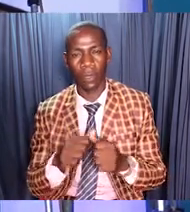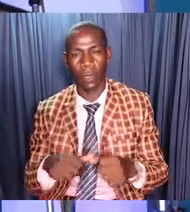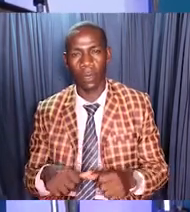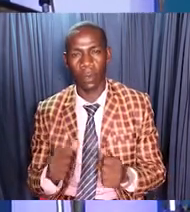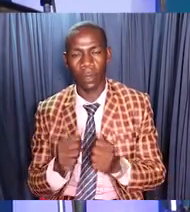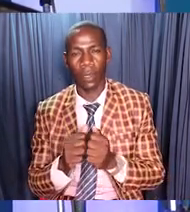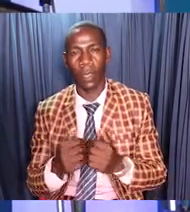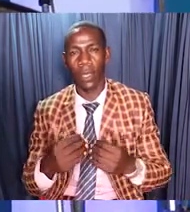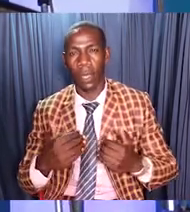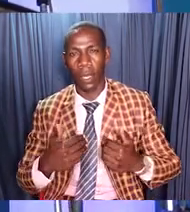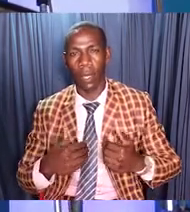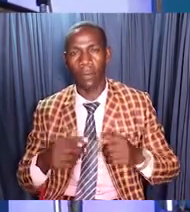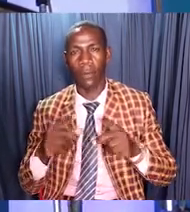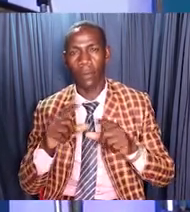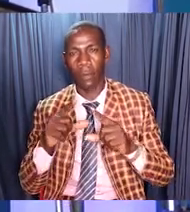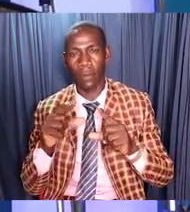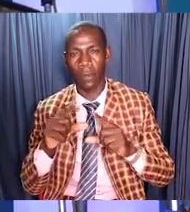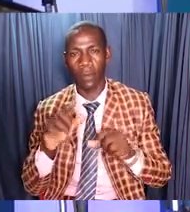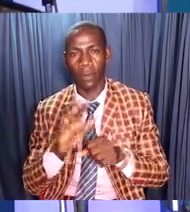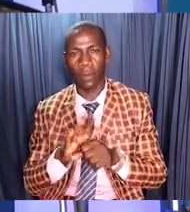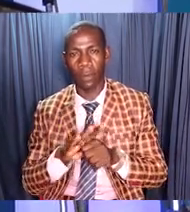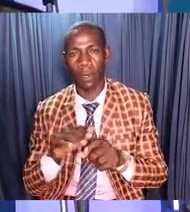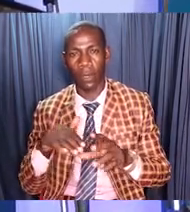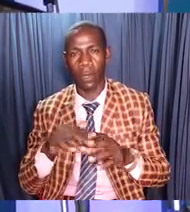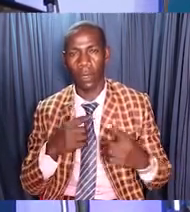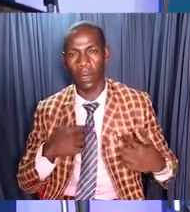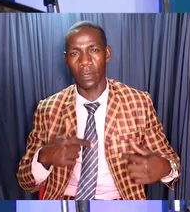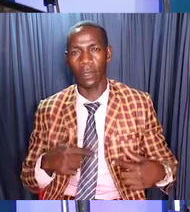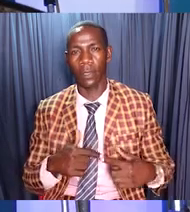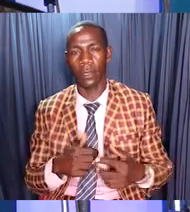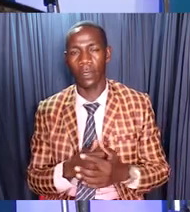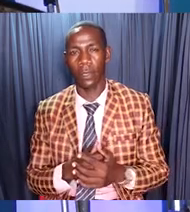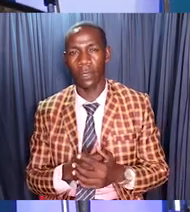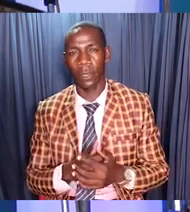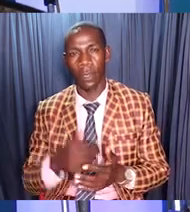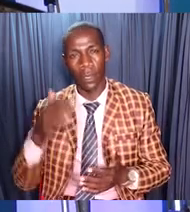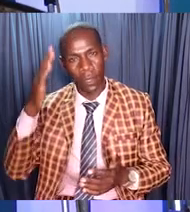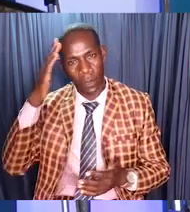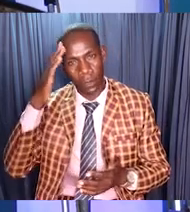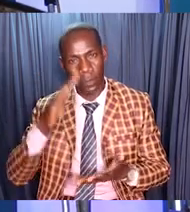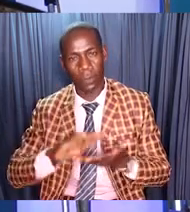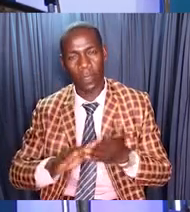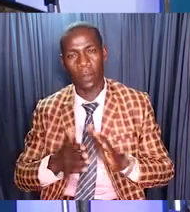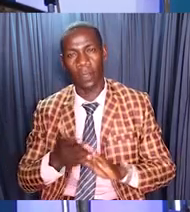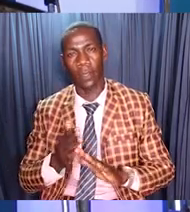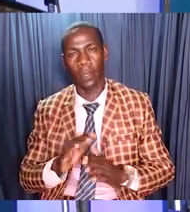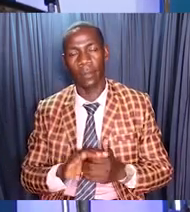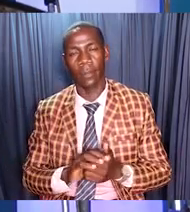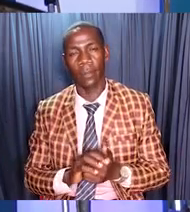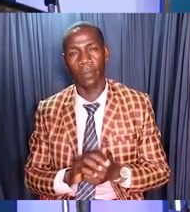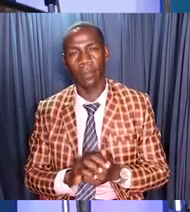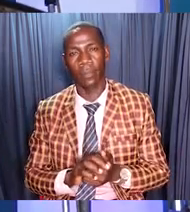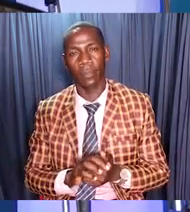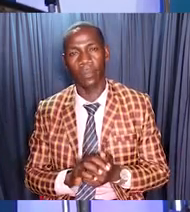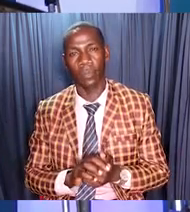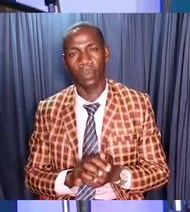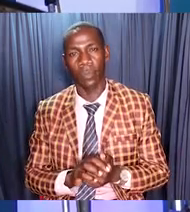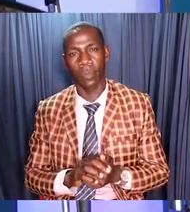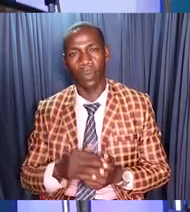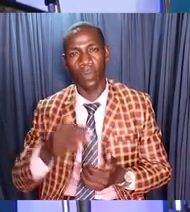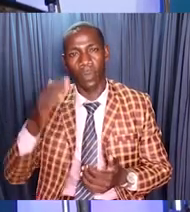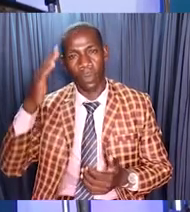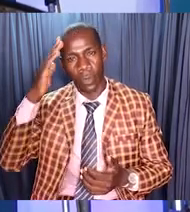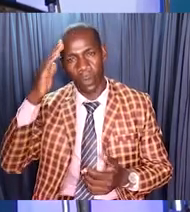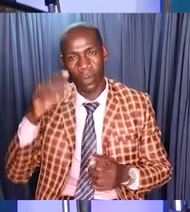Ambaye amejaa maneno haya moyoni mwake. One who is full of this one in his heart. Anajua kusamehe. He knows forgiving. Anajua